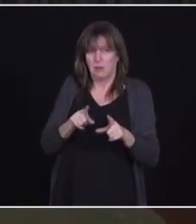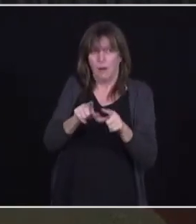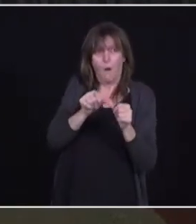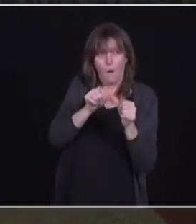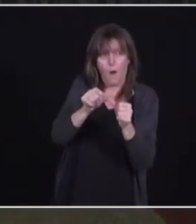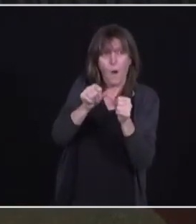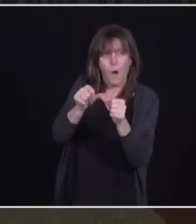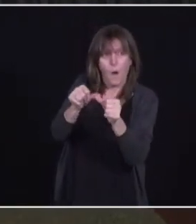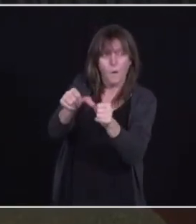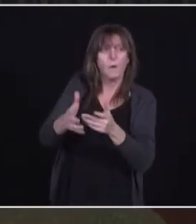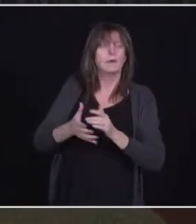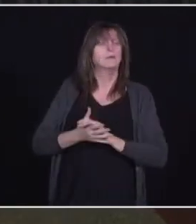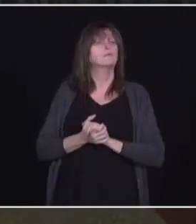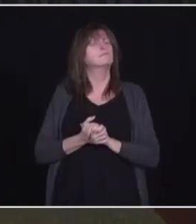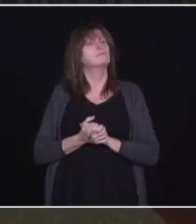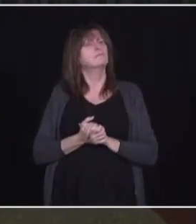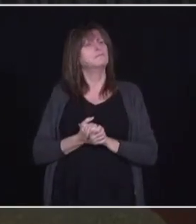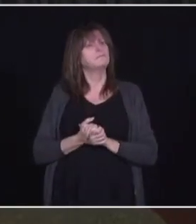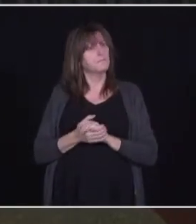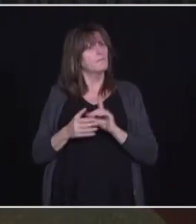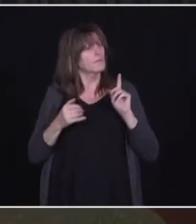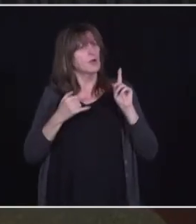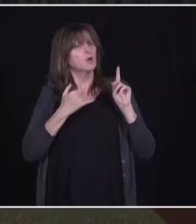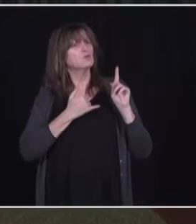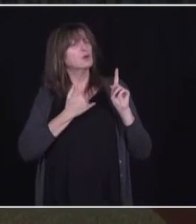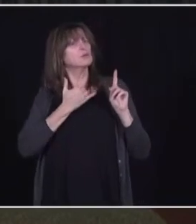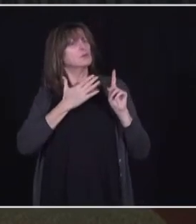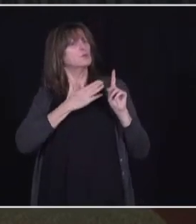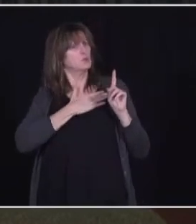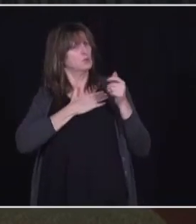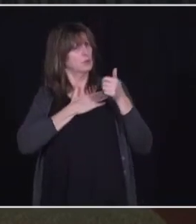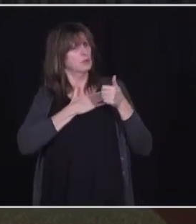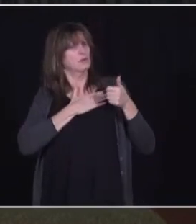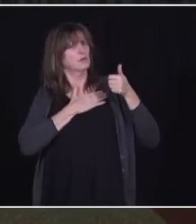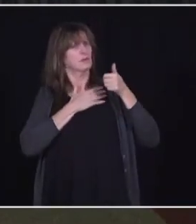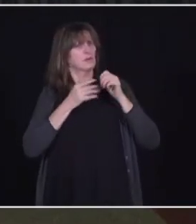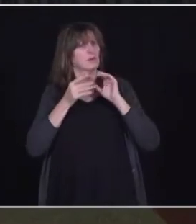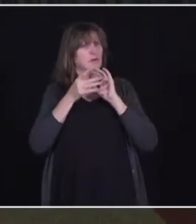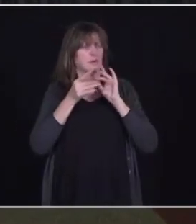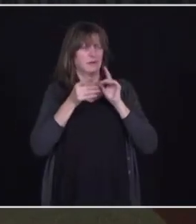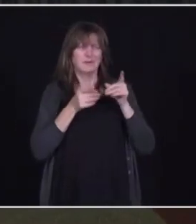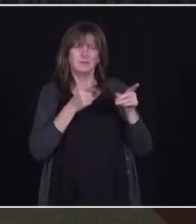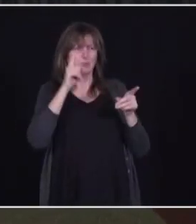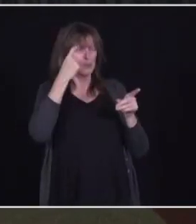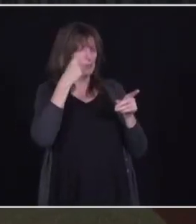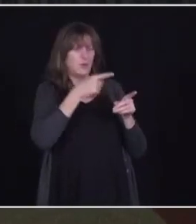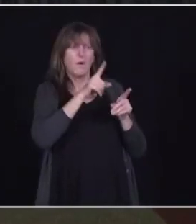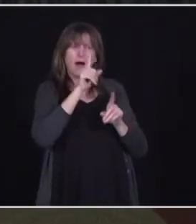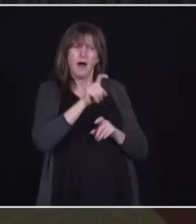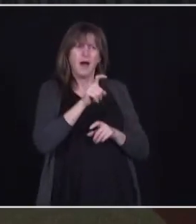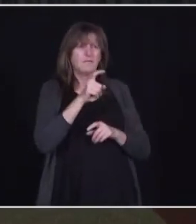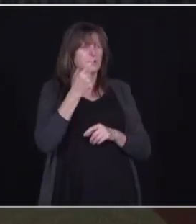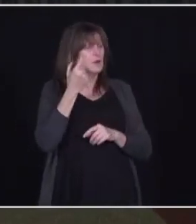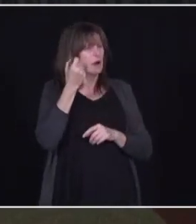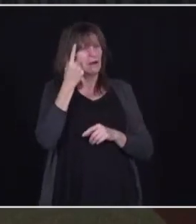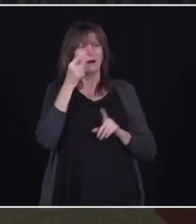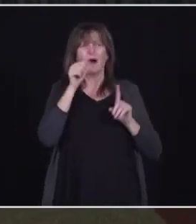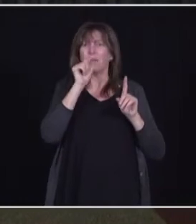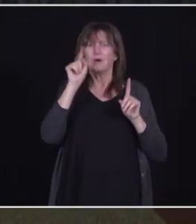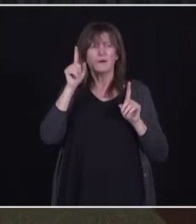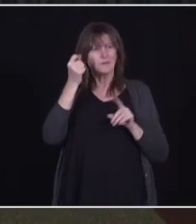made a comment about politicians and premiers needing to realize that pollution is no longer free. So a couple of questions. One,